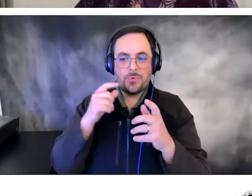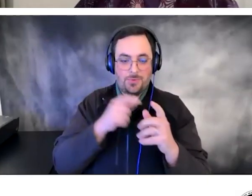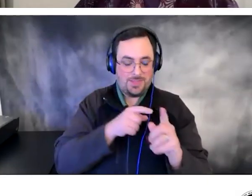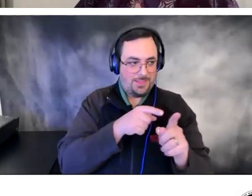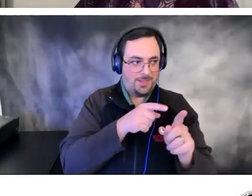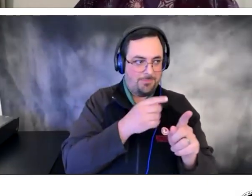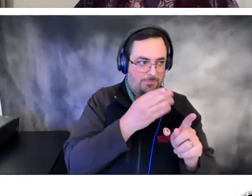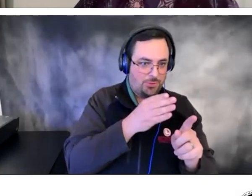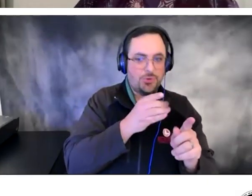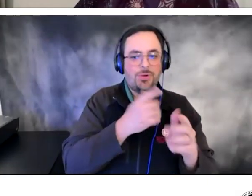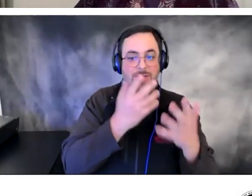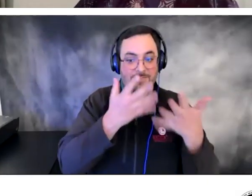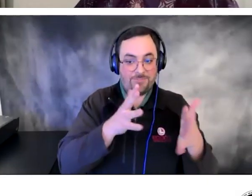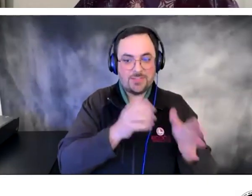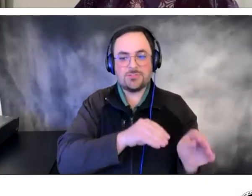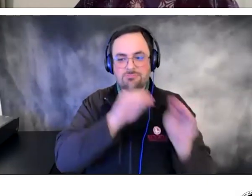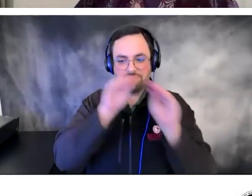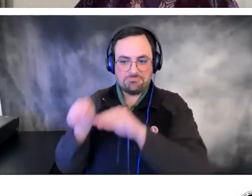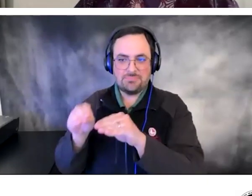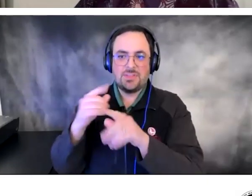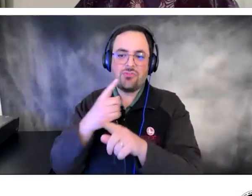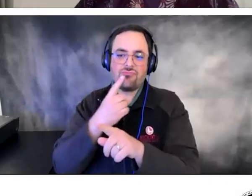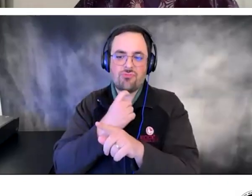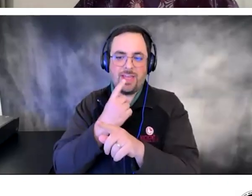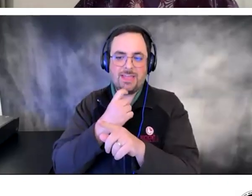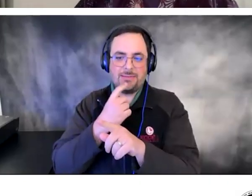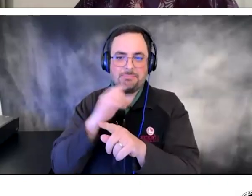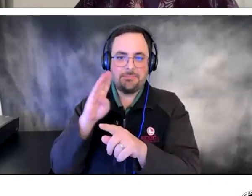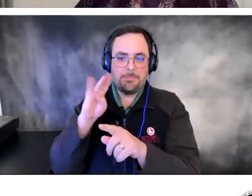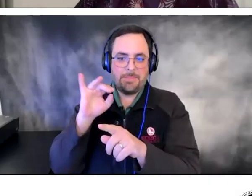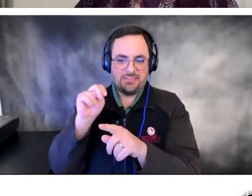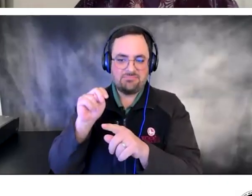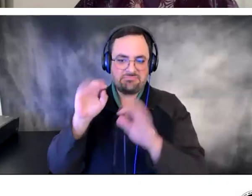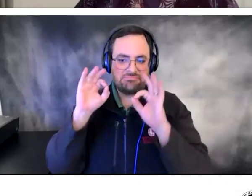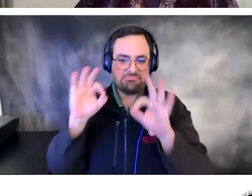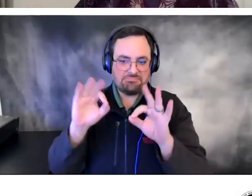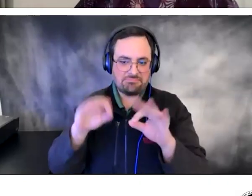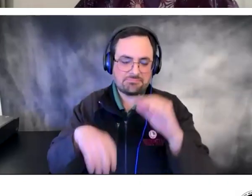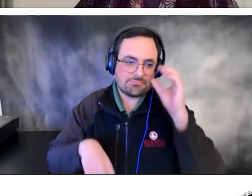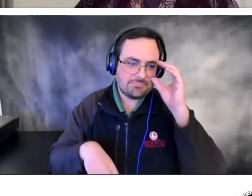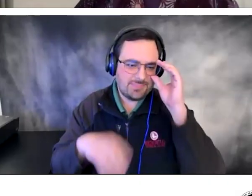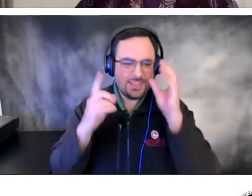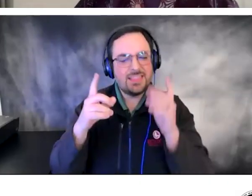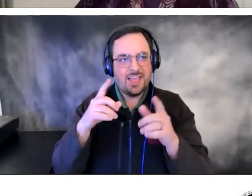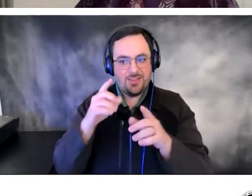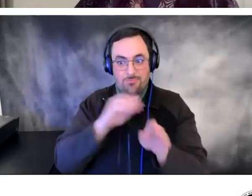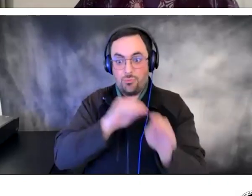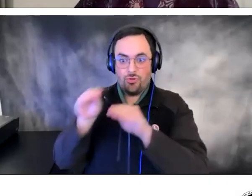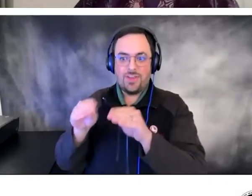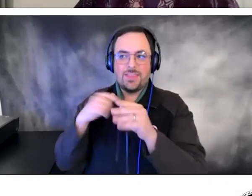in the red bin, which represents all done with that particular object then.